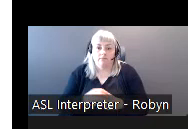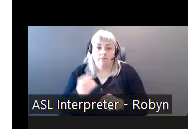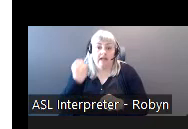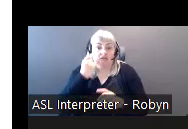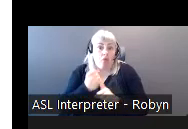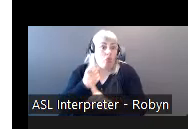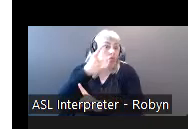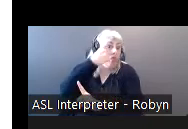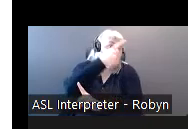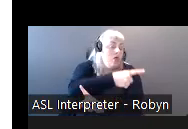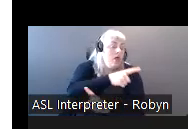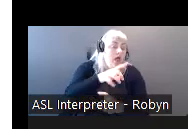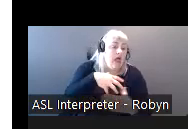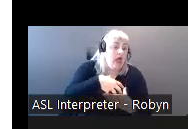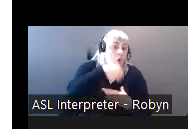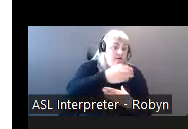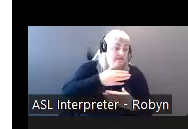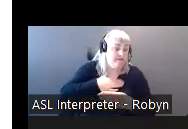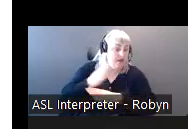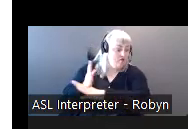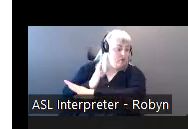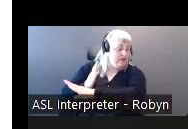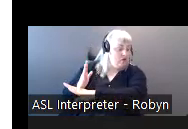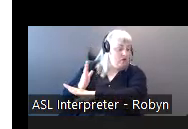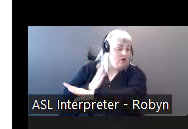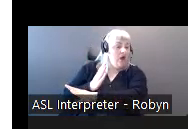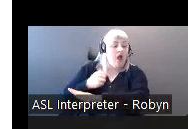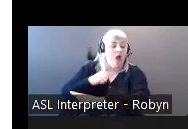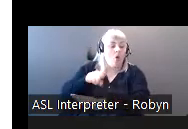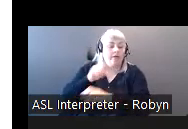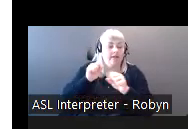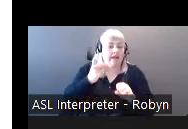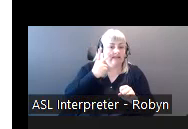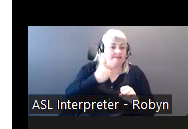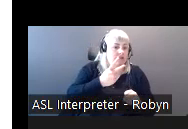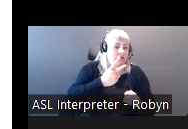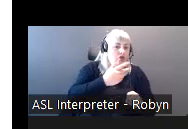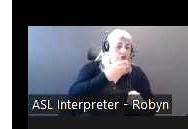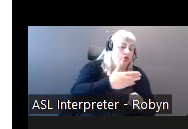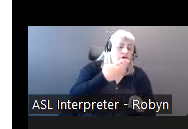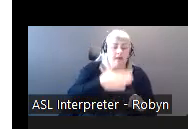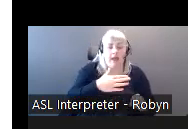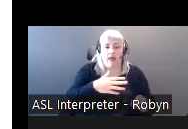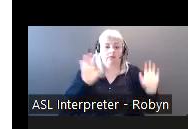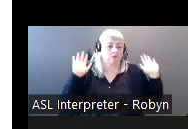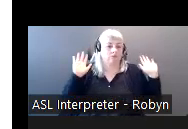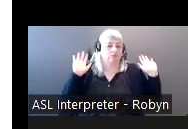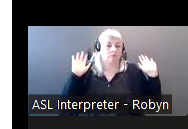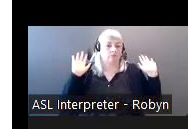only think in binaries. Things are good or things are bad. That person is crappy and or not.